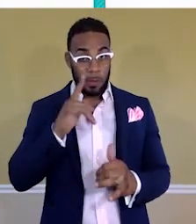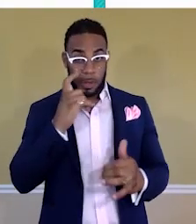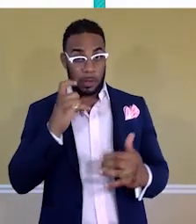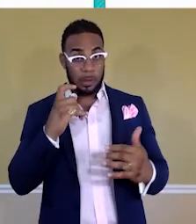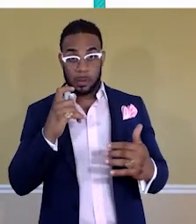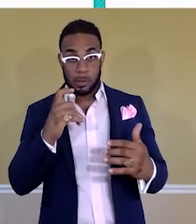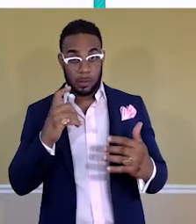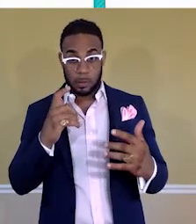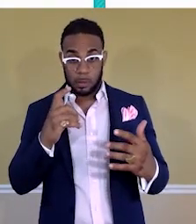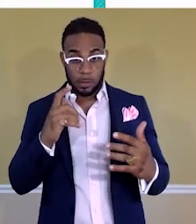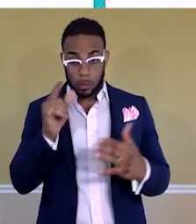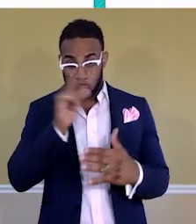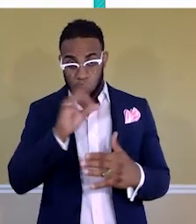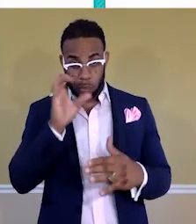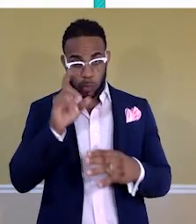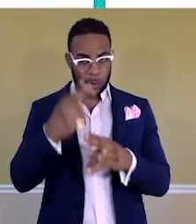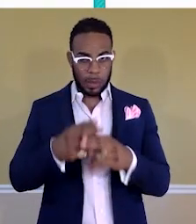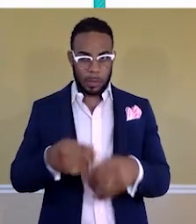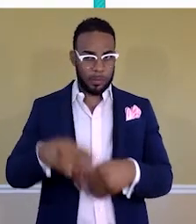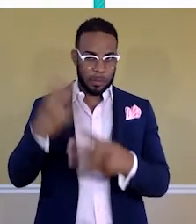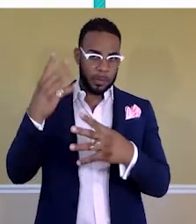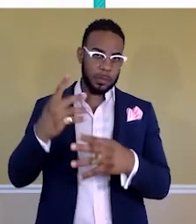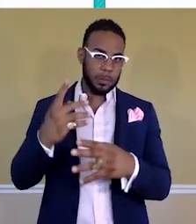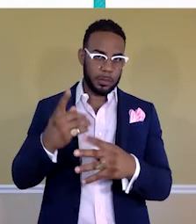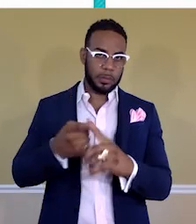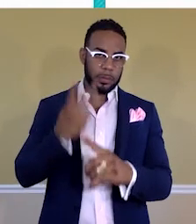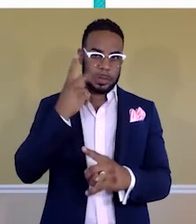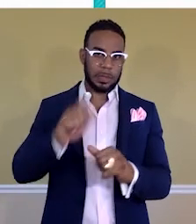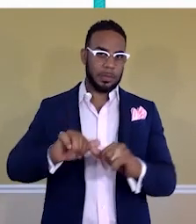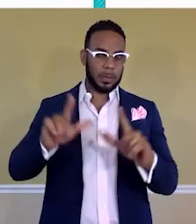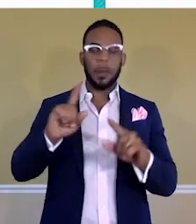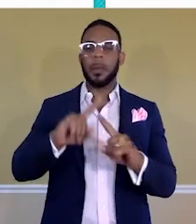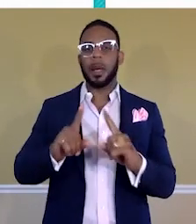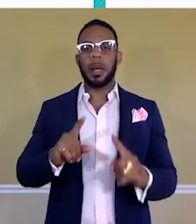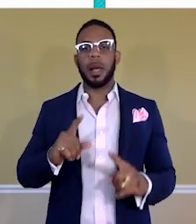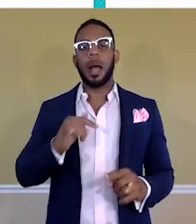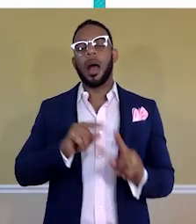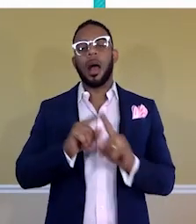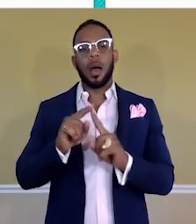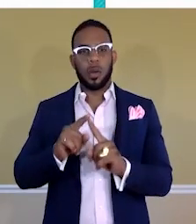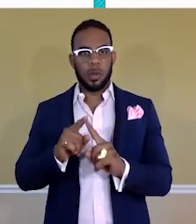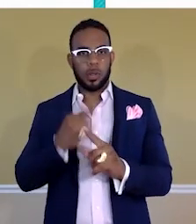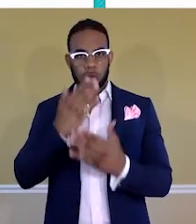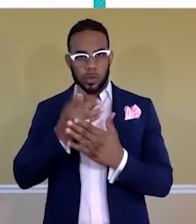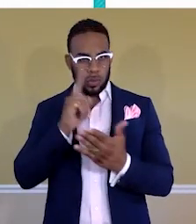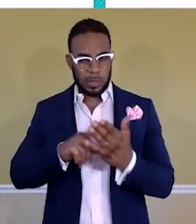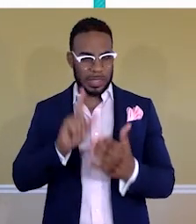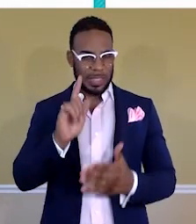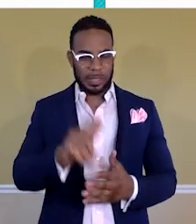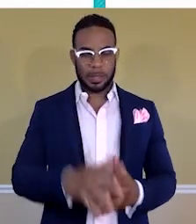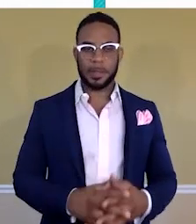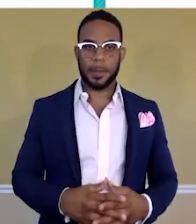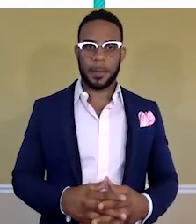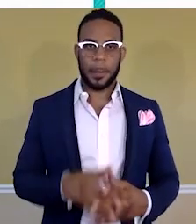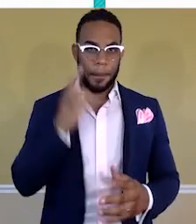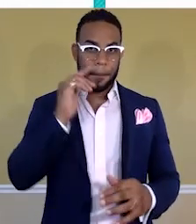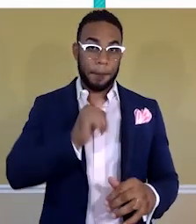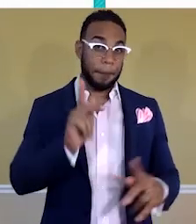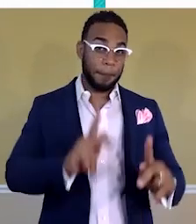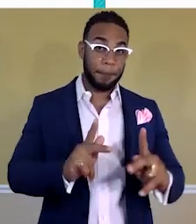just Google search her name, you should be able to see this come up, but I'll also include some resources later for